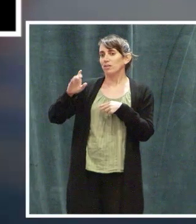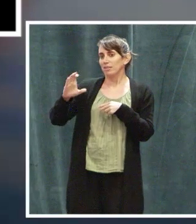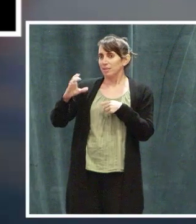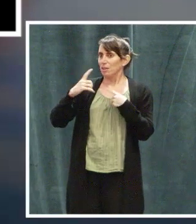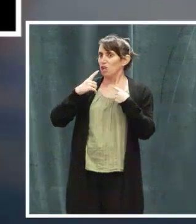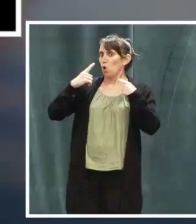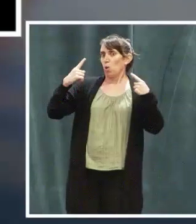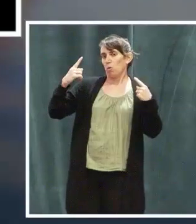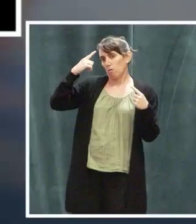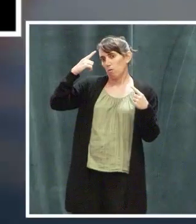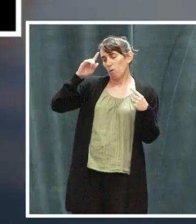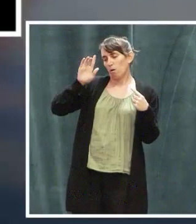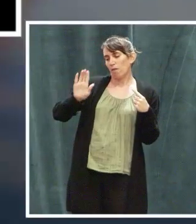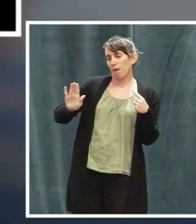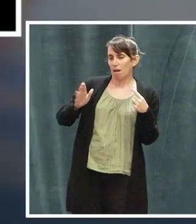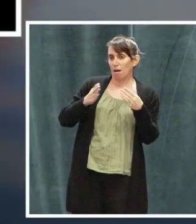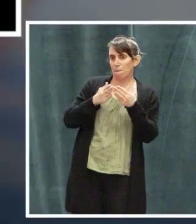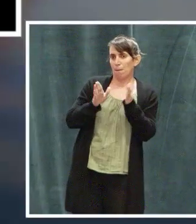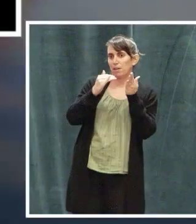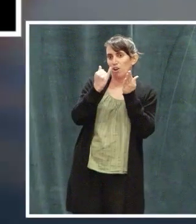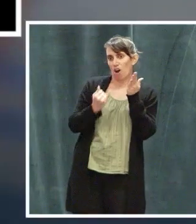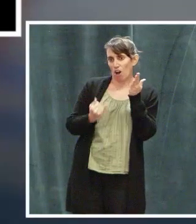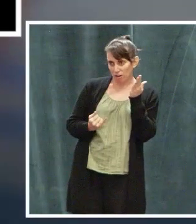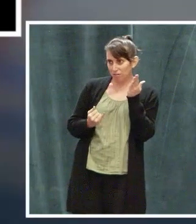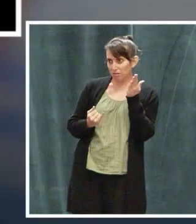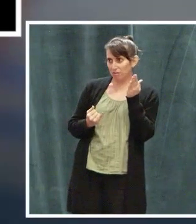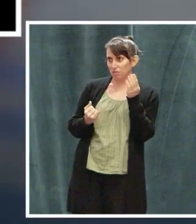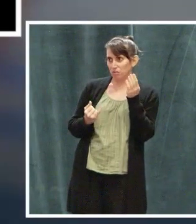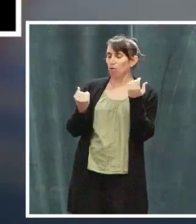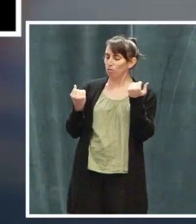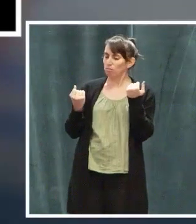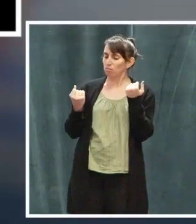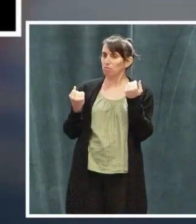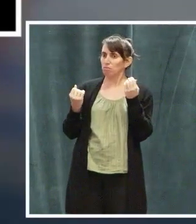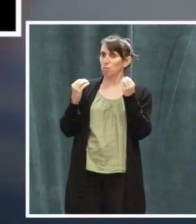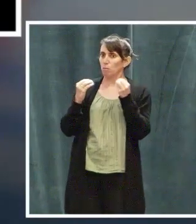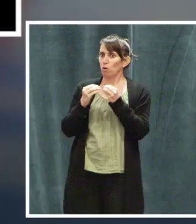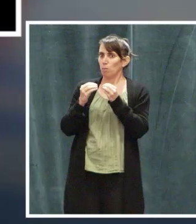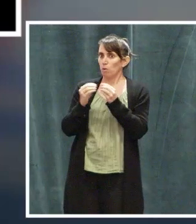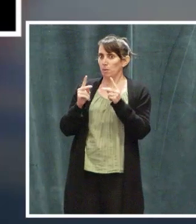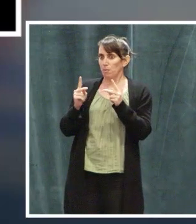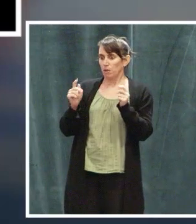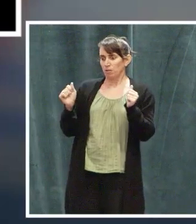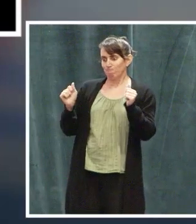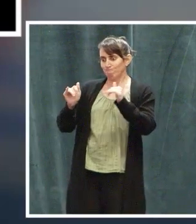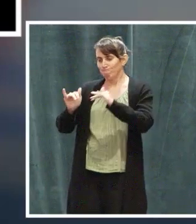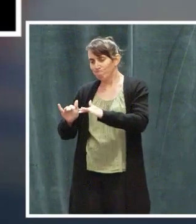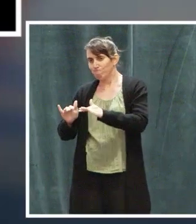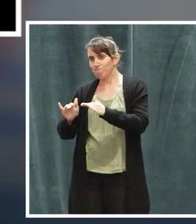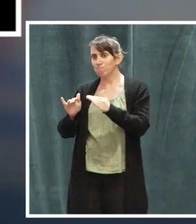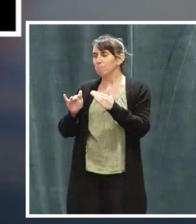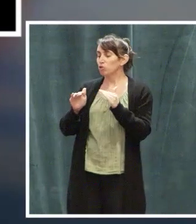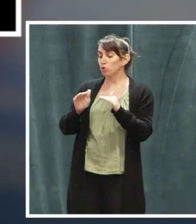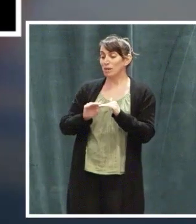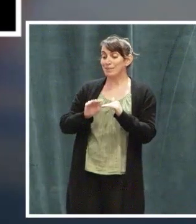art. And these are being protected and celebrated by kind of increasing the step down that is located in this area. So we're making the step